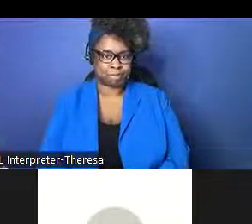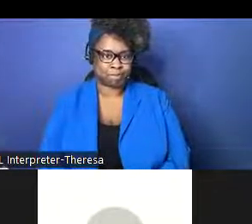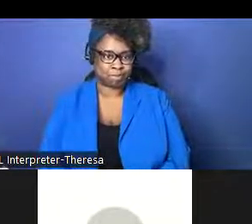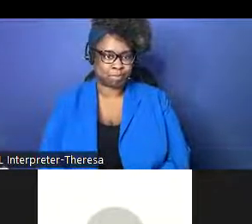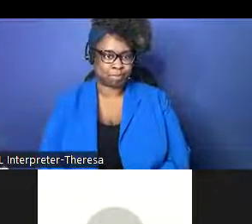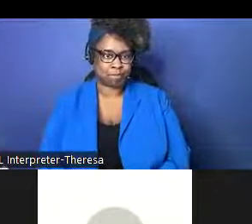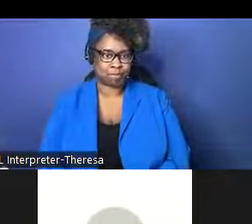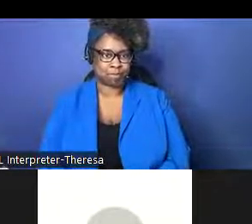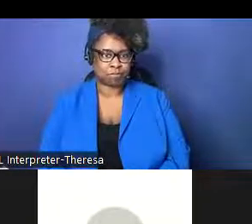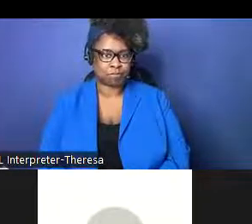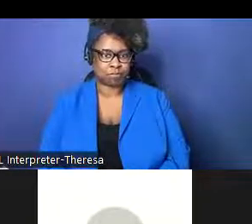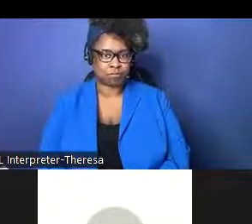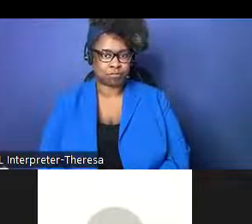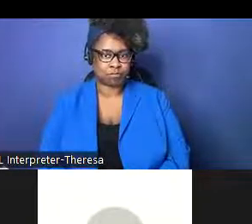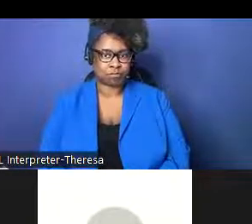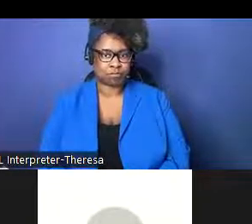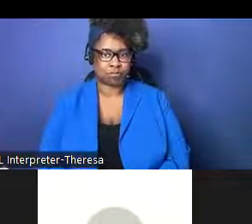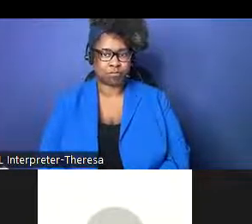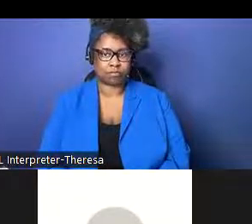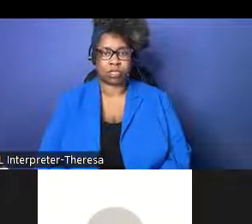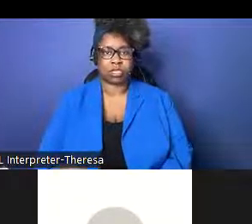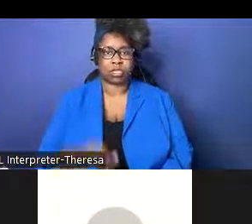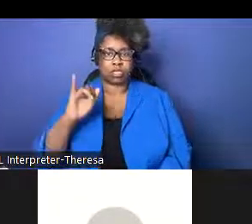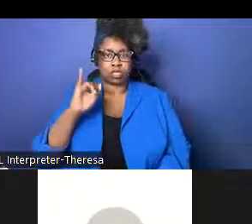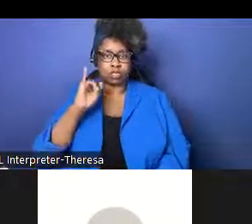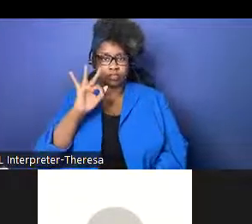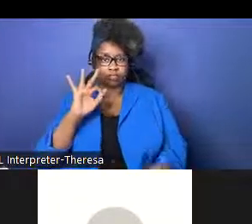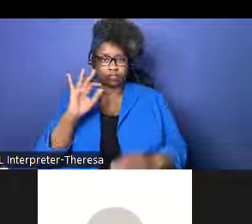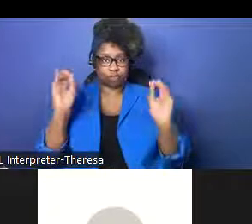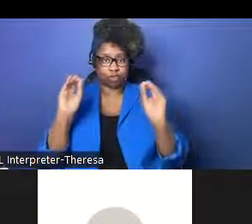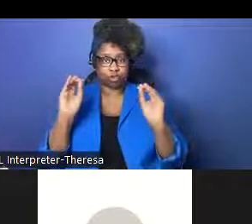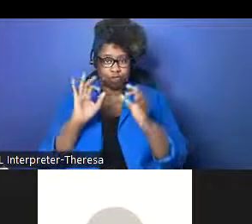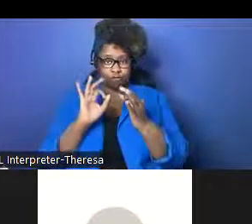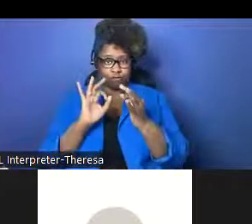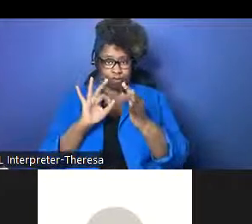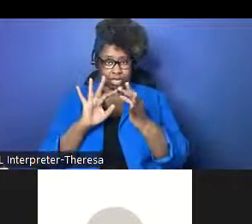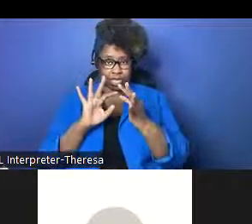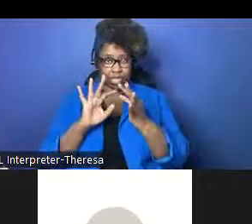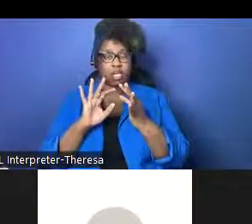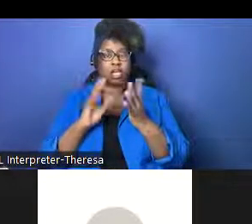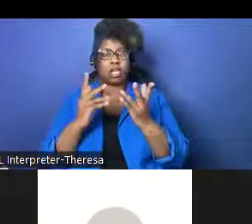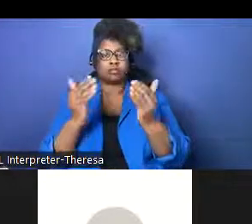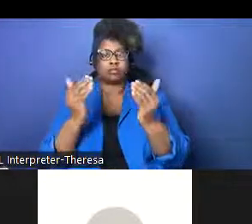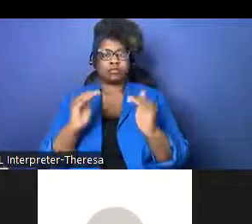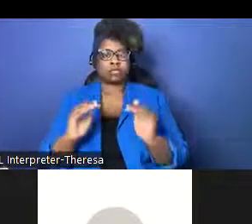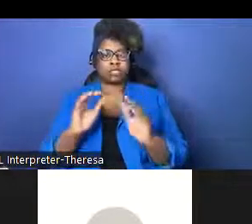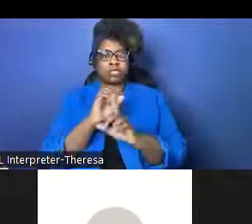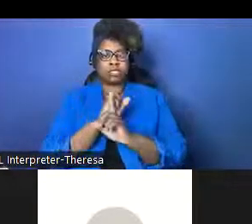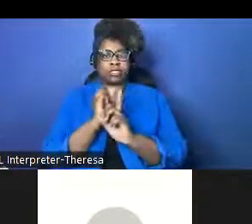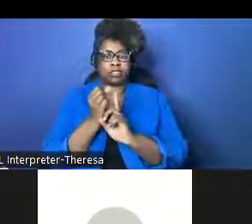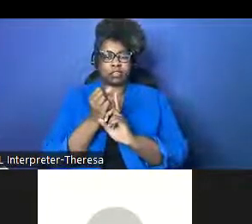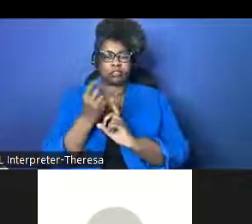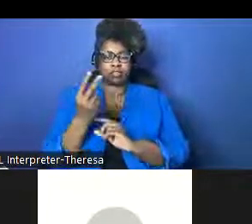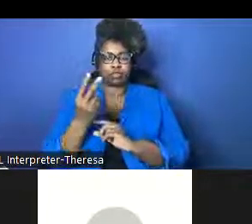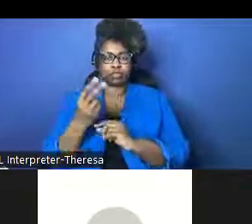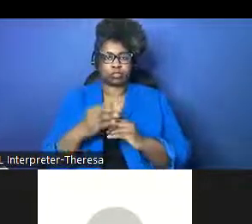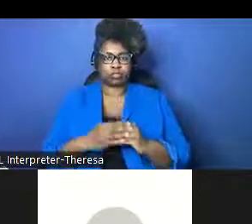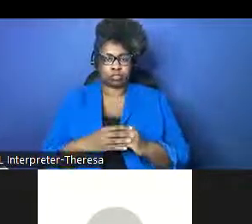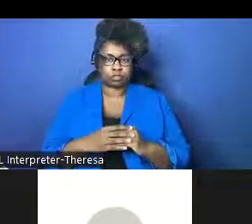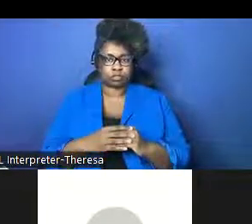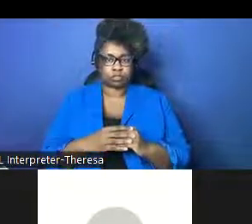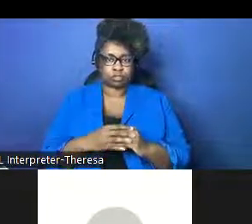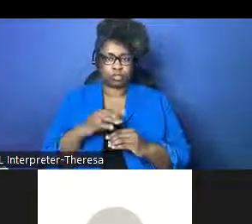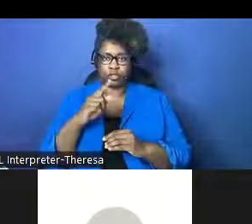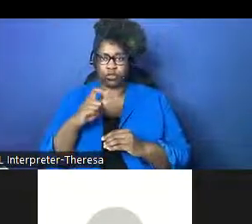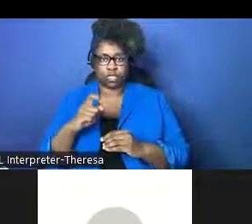Okay. If there's no feedback, I will move on to scenario 2. Feel free to chime